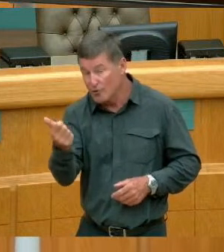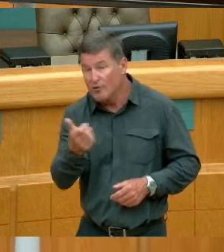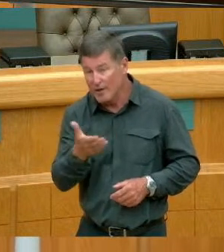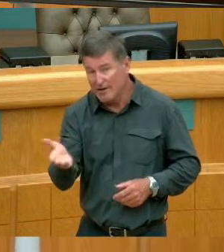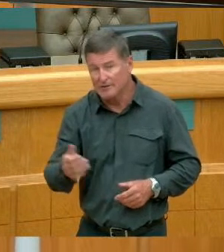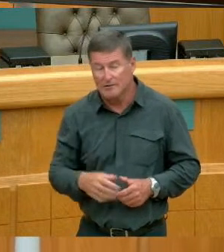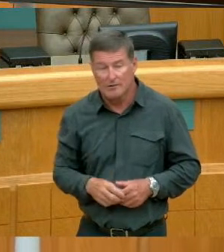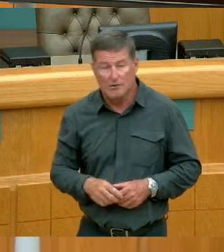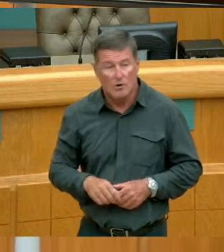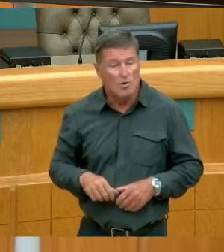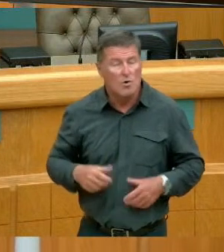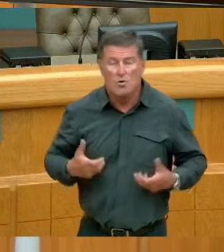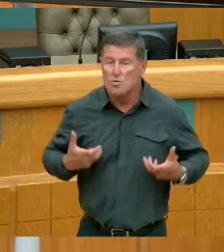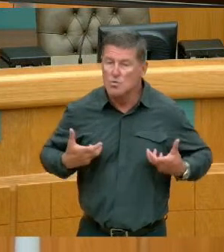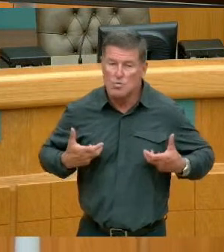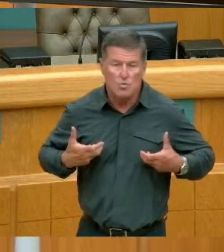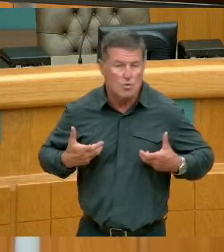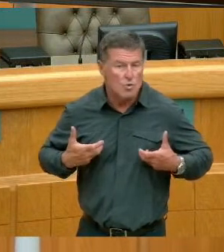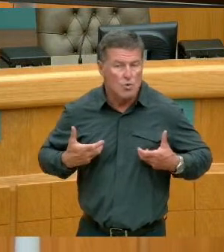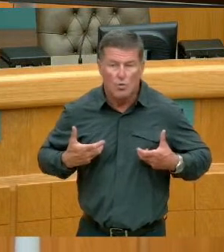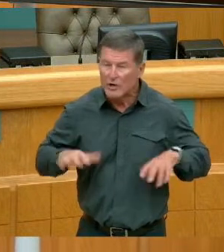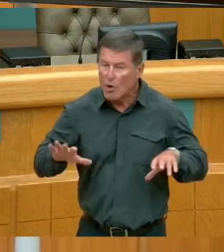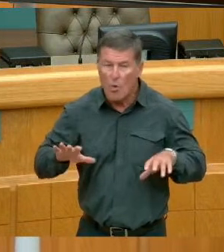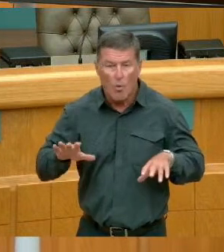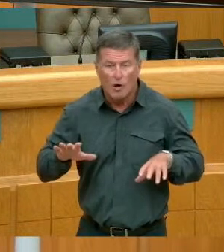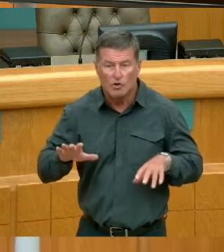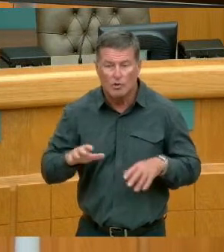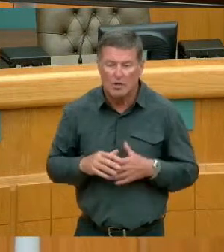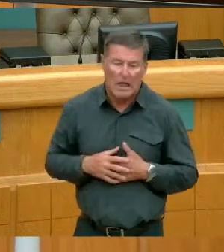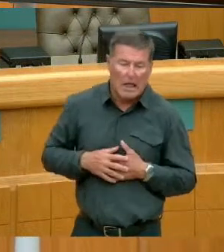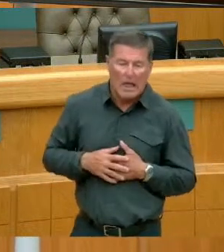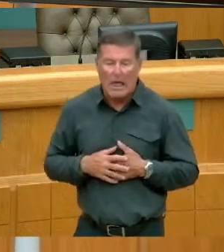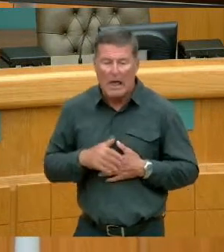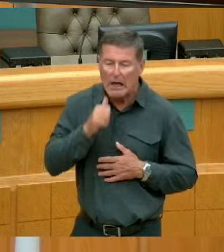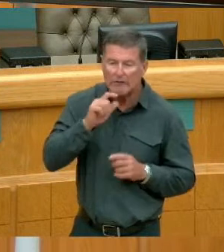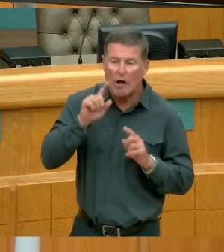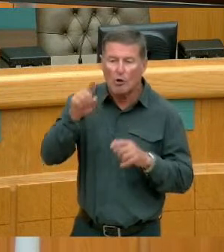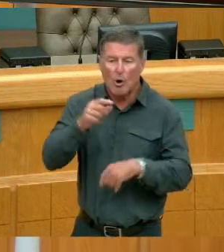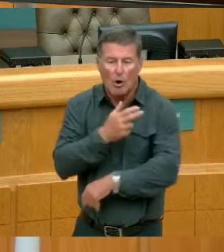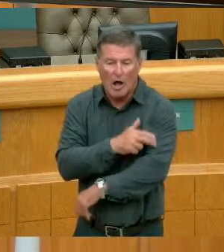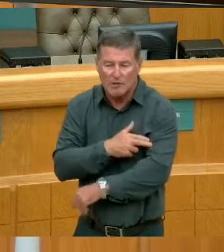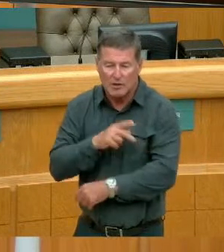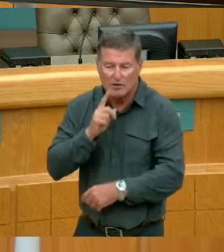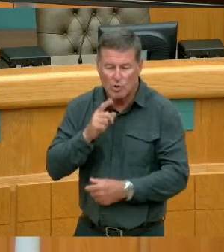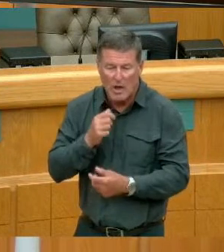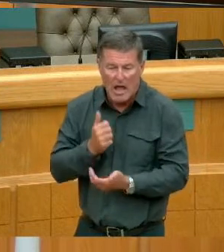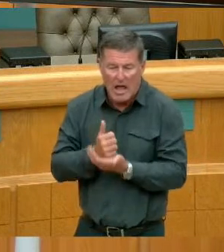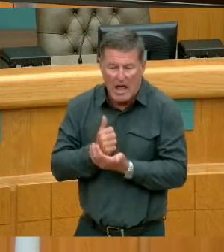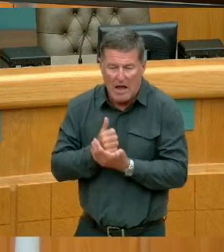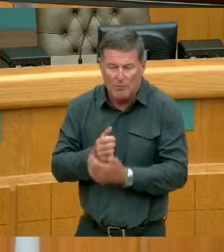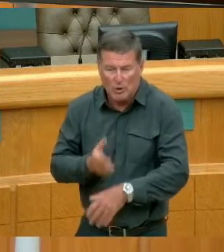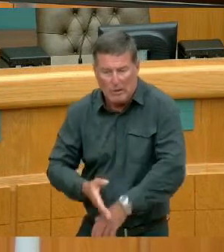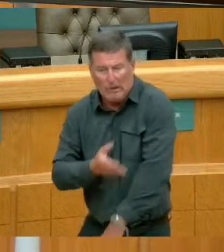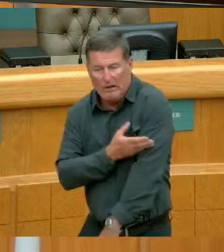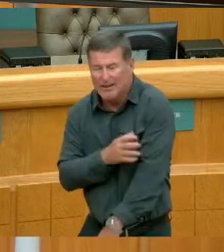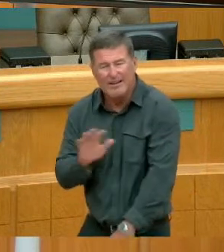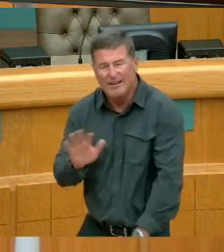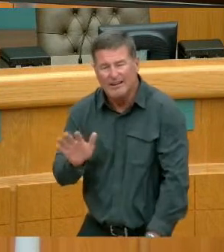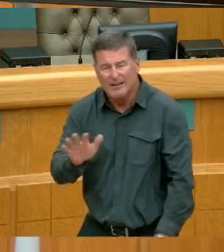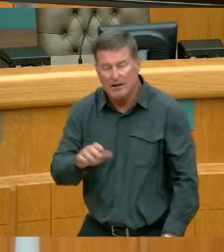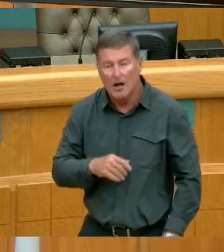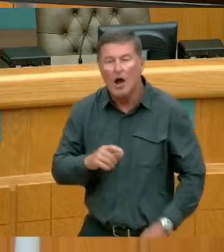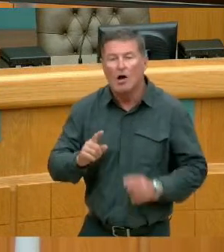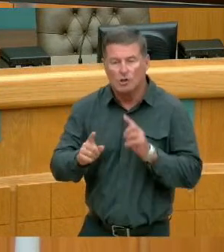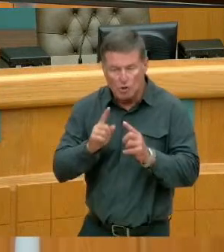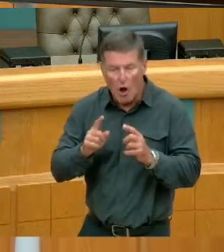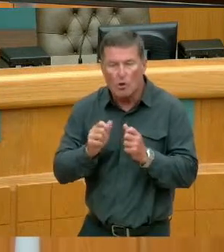conditions. We don't want people to stop getting treatment. This is very, very important. And we want you to discuss your condition with